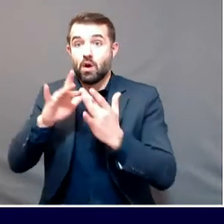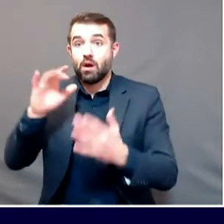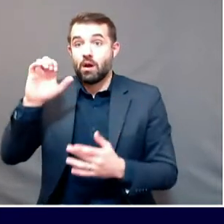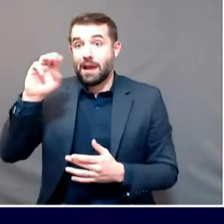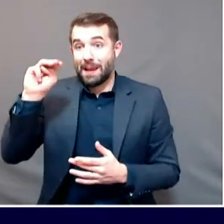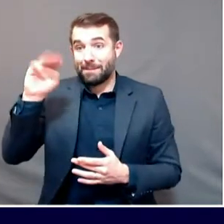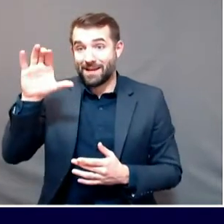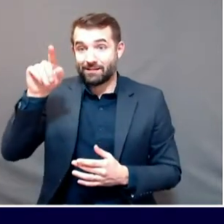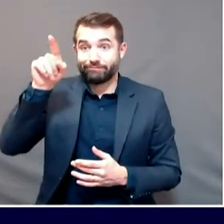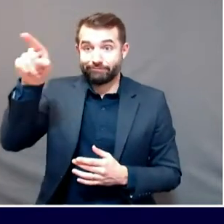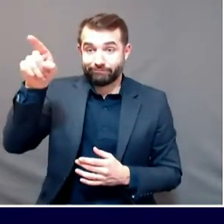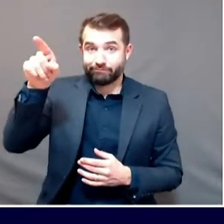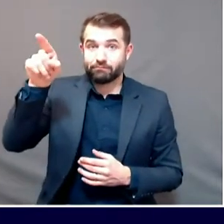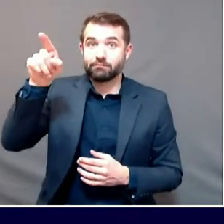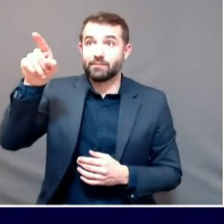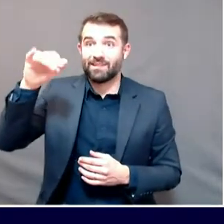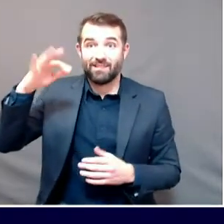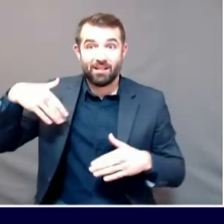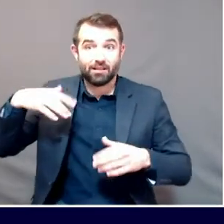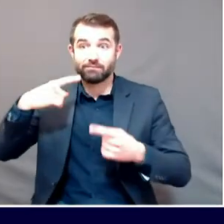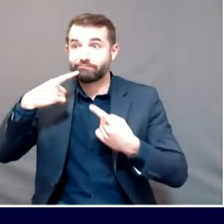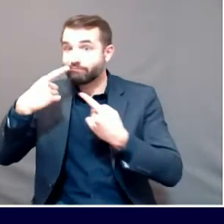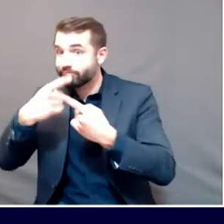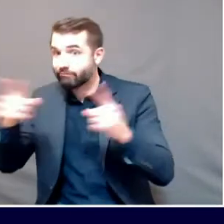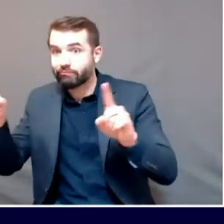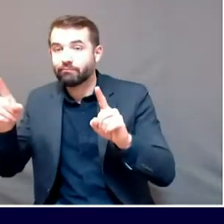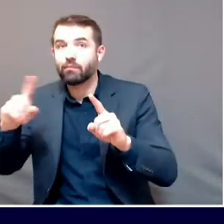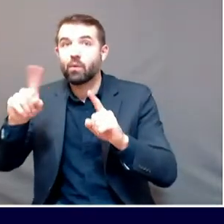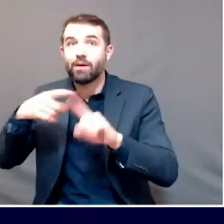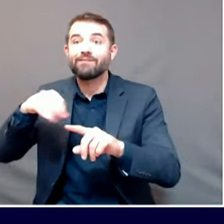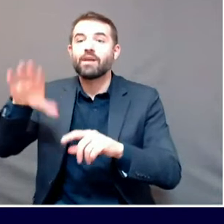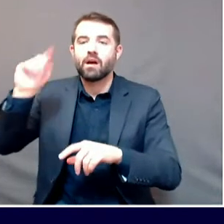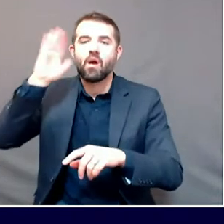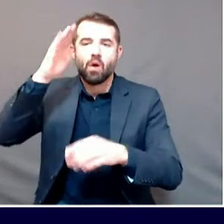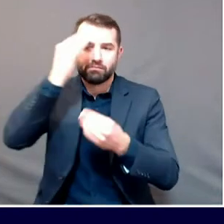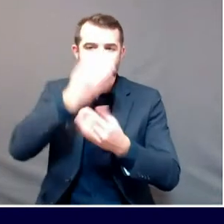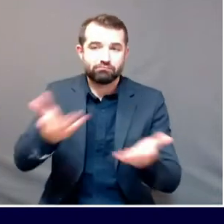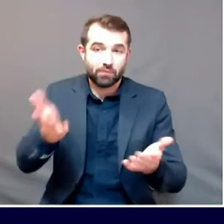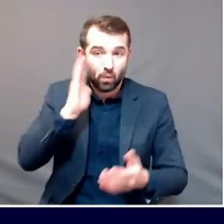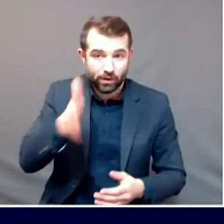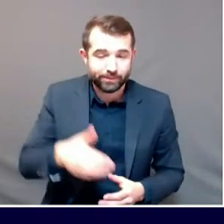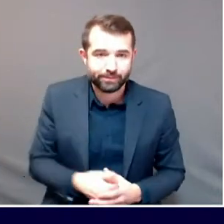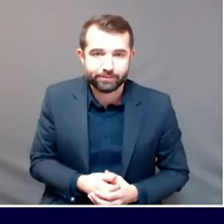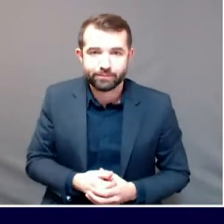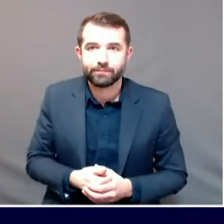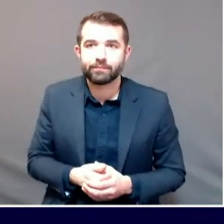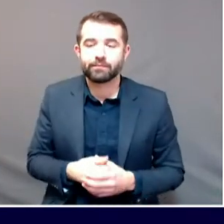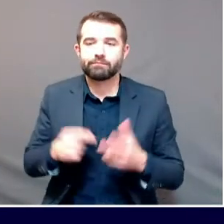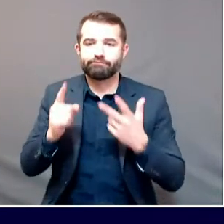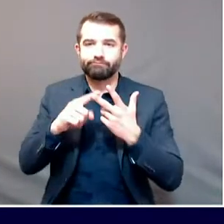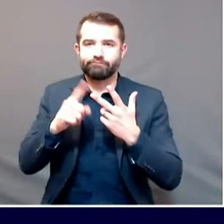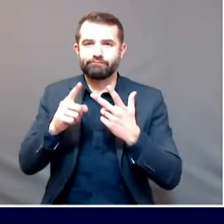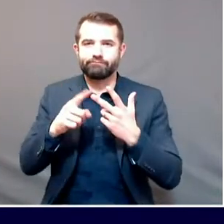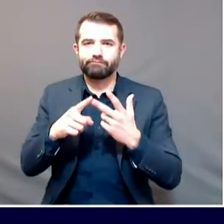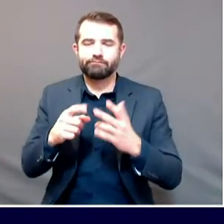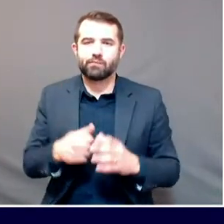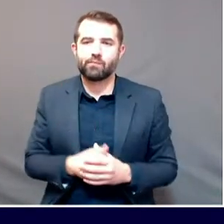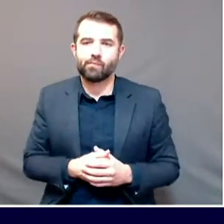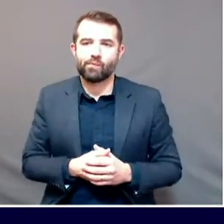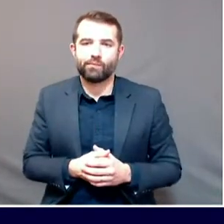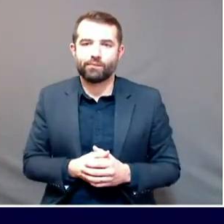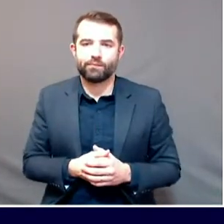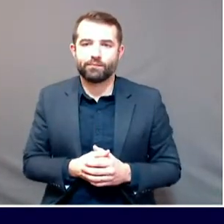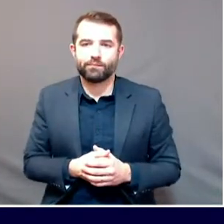our teams have had a chance to connect, we'll try to get it to you and others. Okay. So then, and this is following up on a question